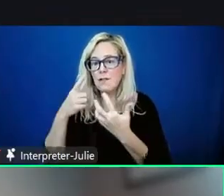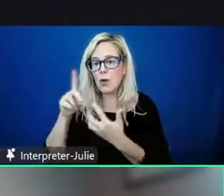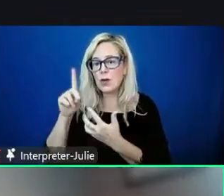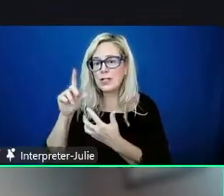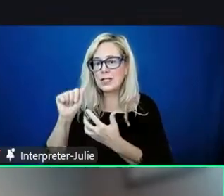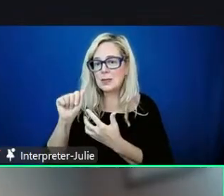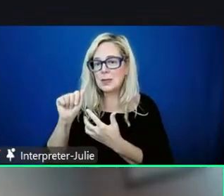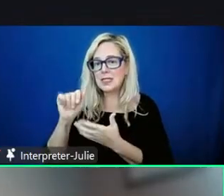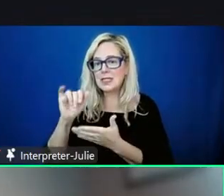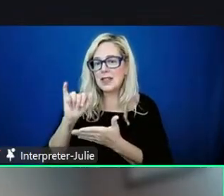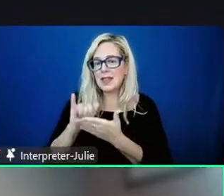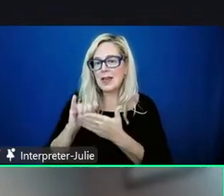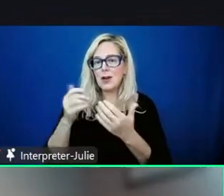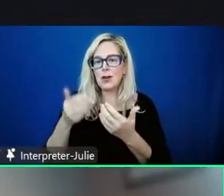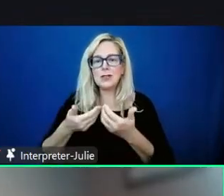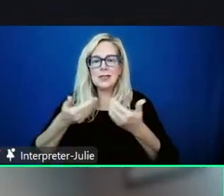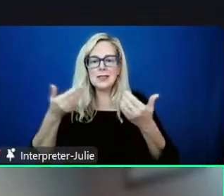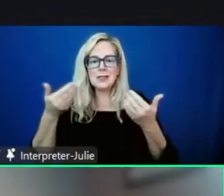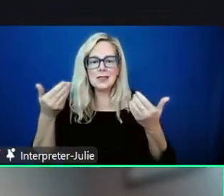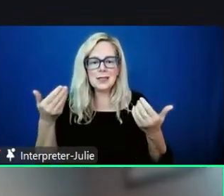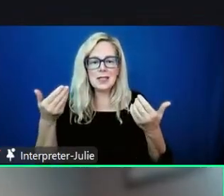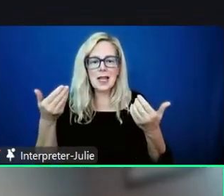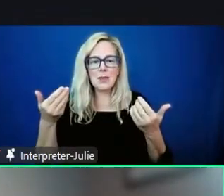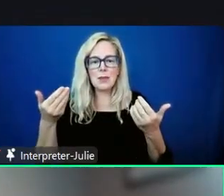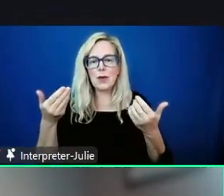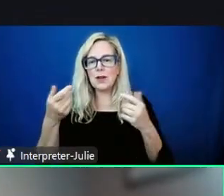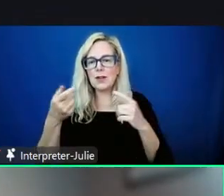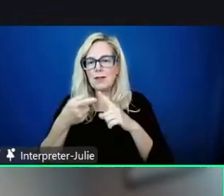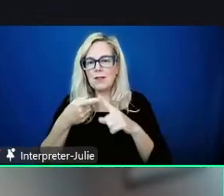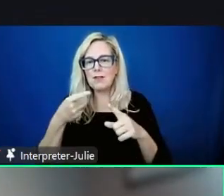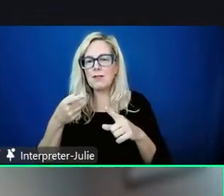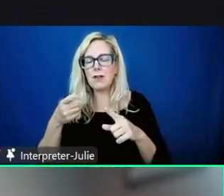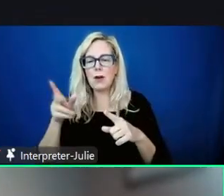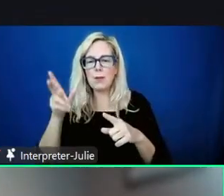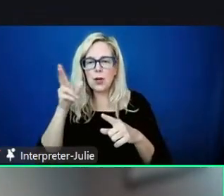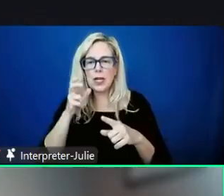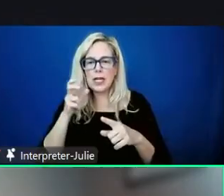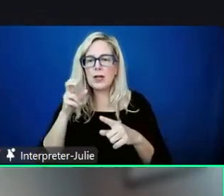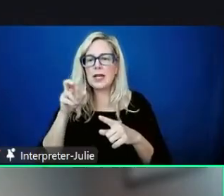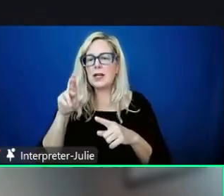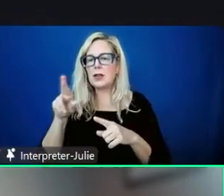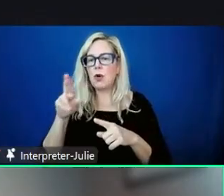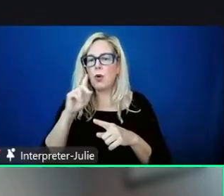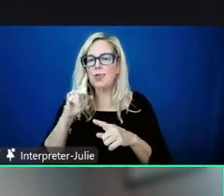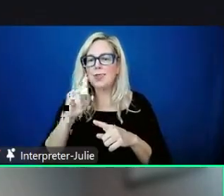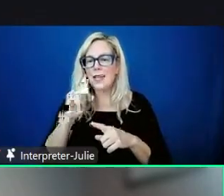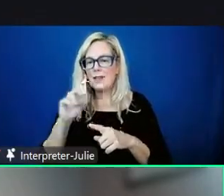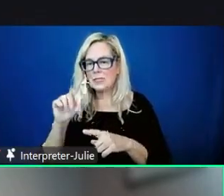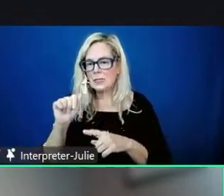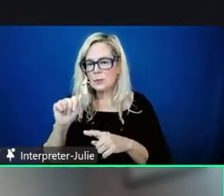disabilities that are separate from hearing or deaf disabilities.